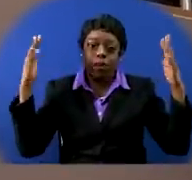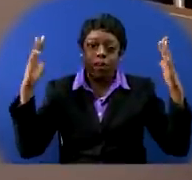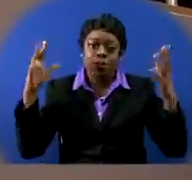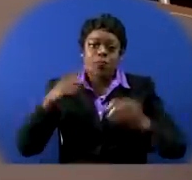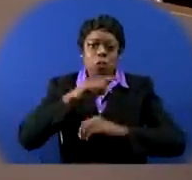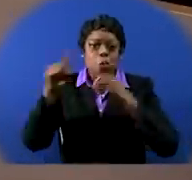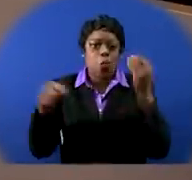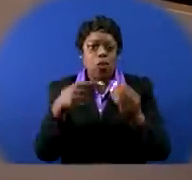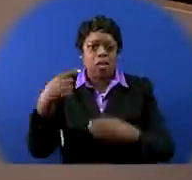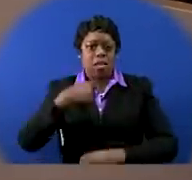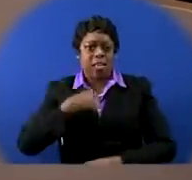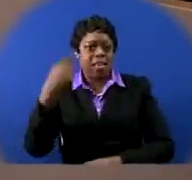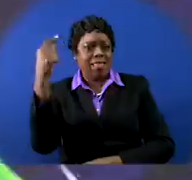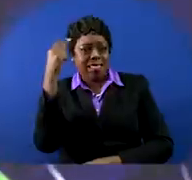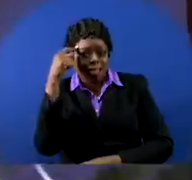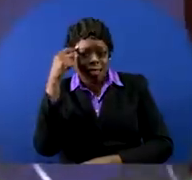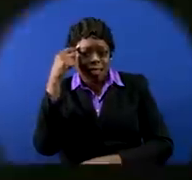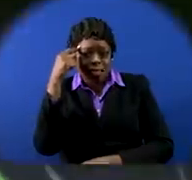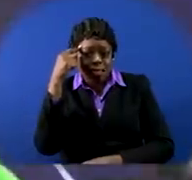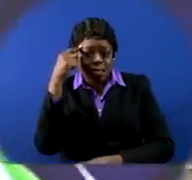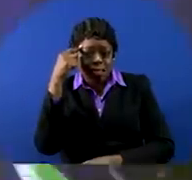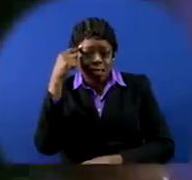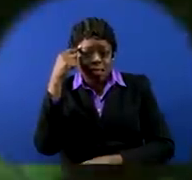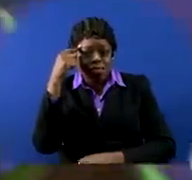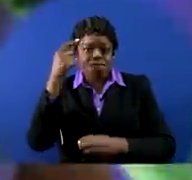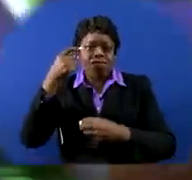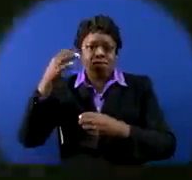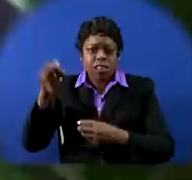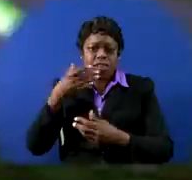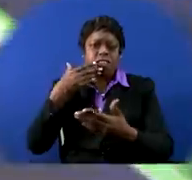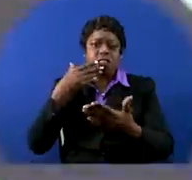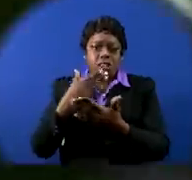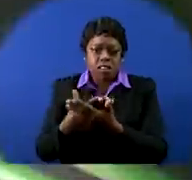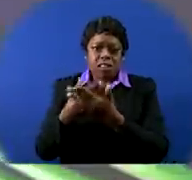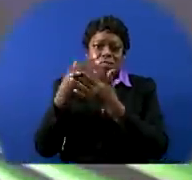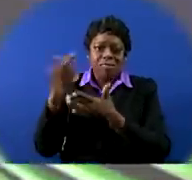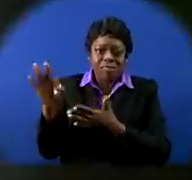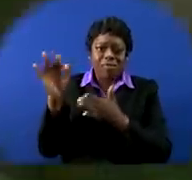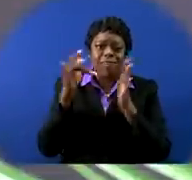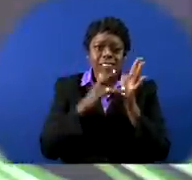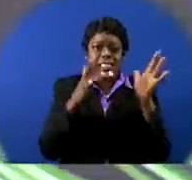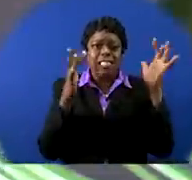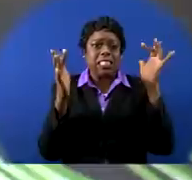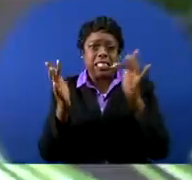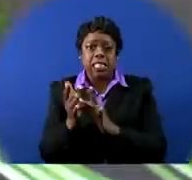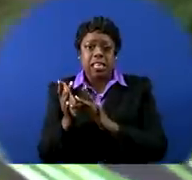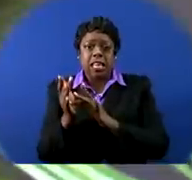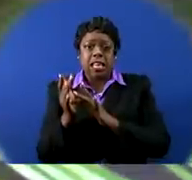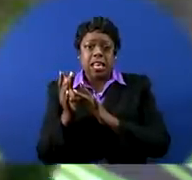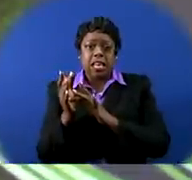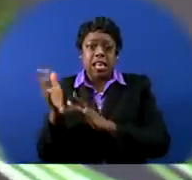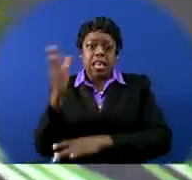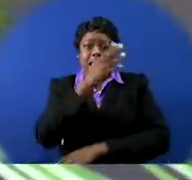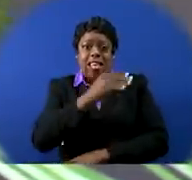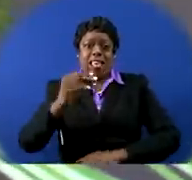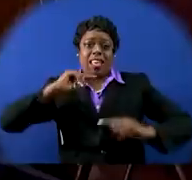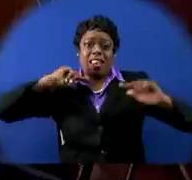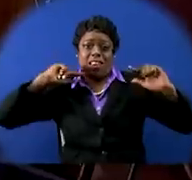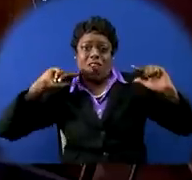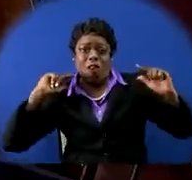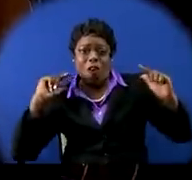When I think of the goodness of Jesus and